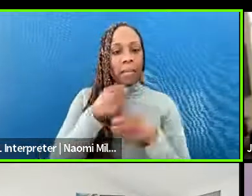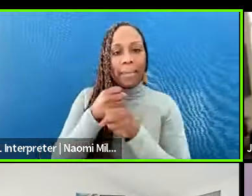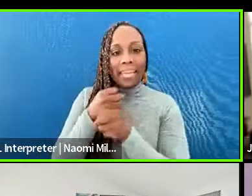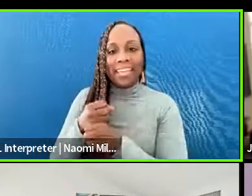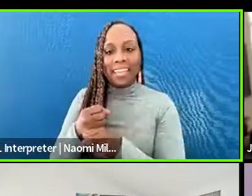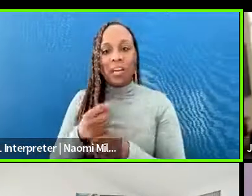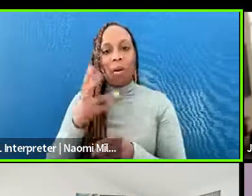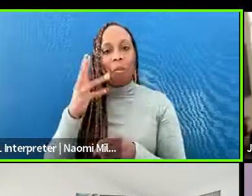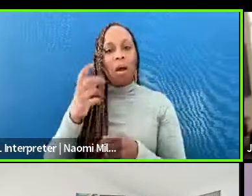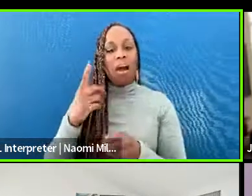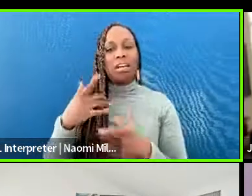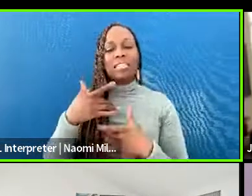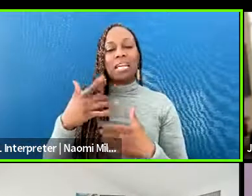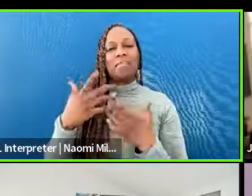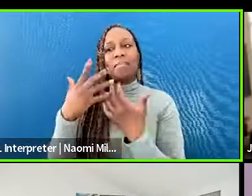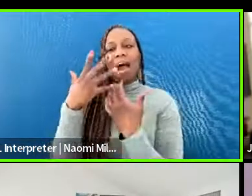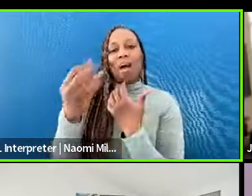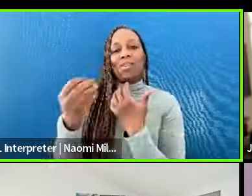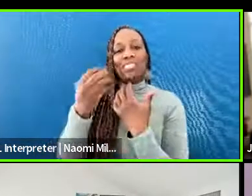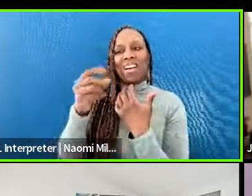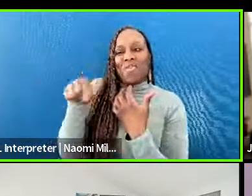happen outside of those structures.